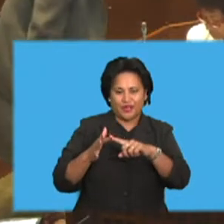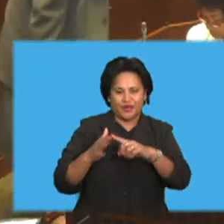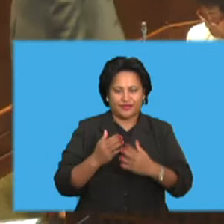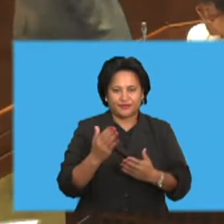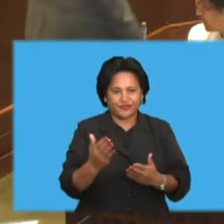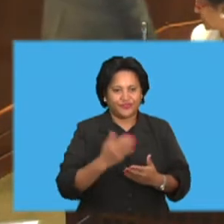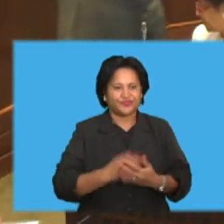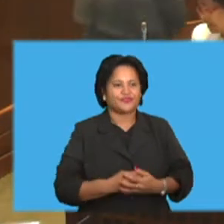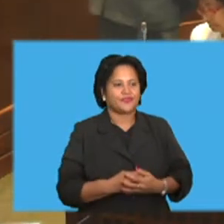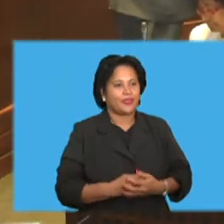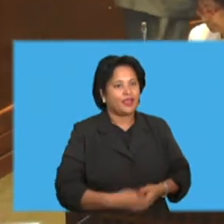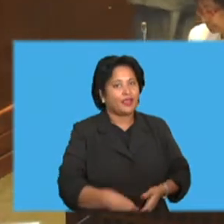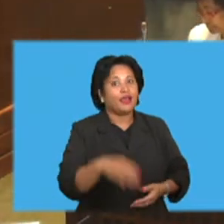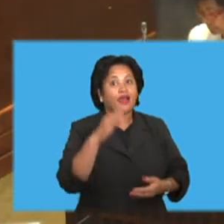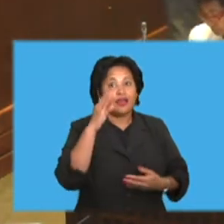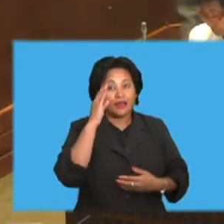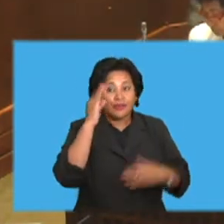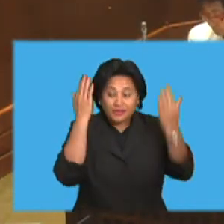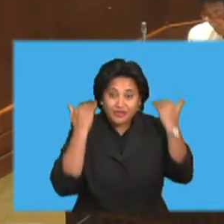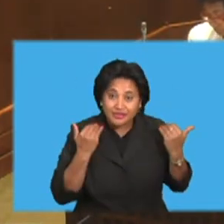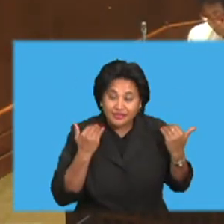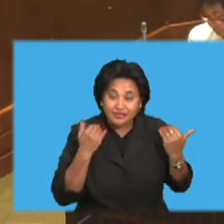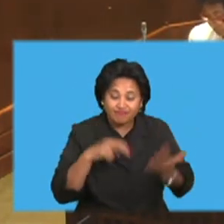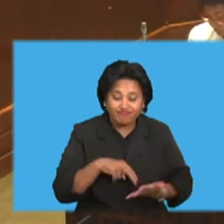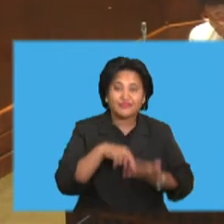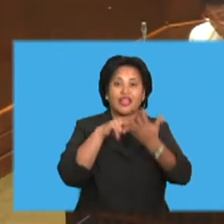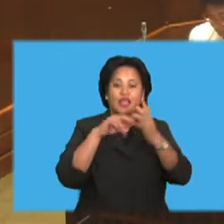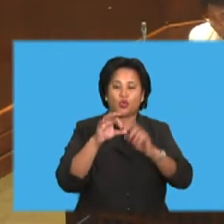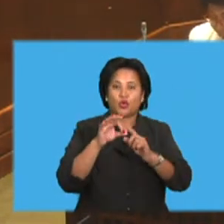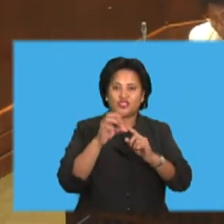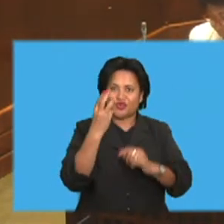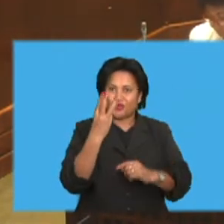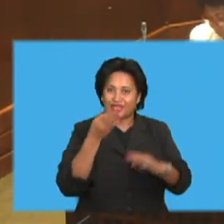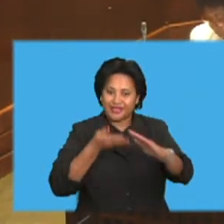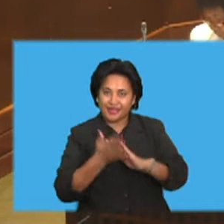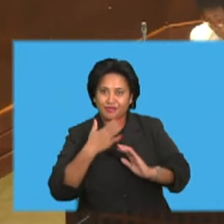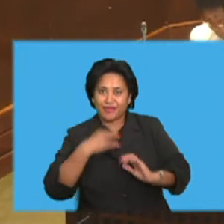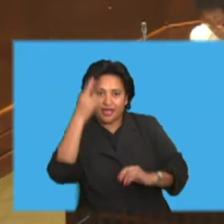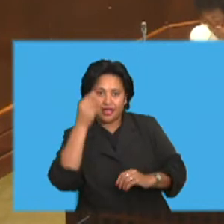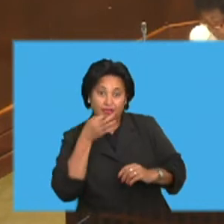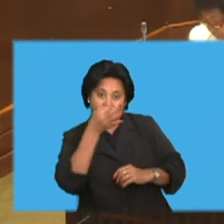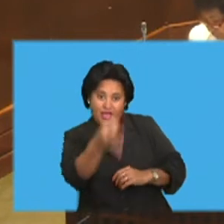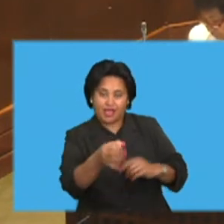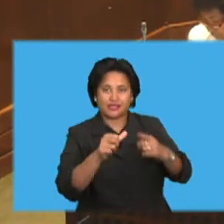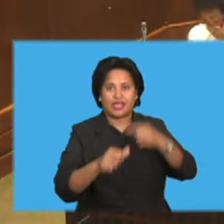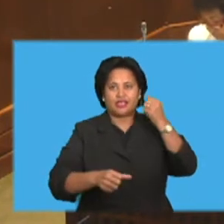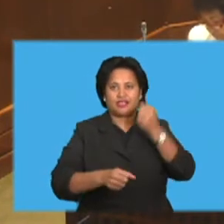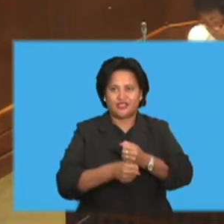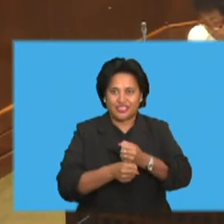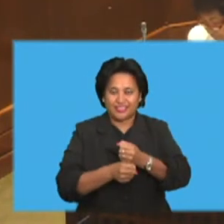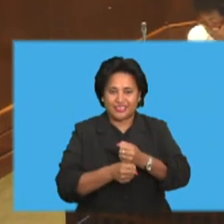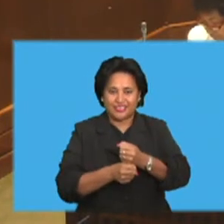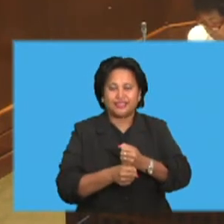Madam Speaker, I rise to ask question 3 under my name and addressed to the Attorney-General and Minister for Economy,